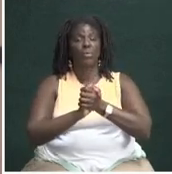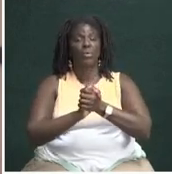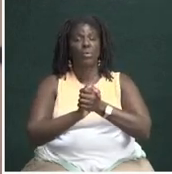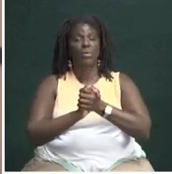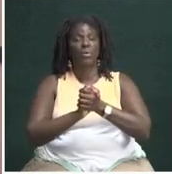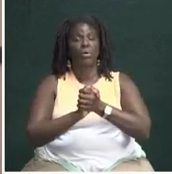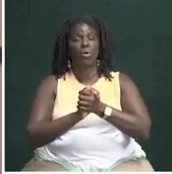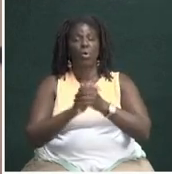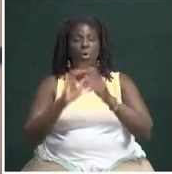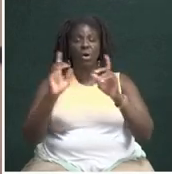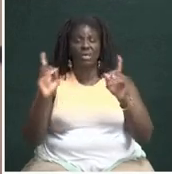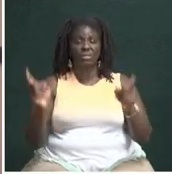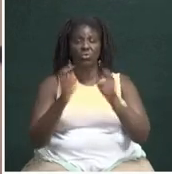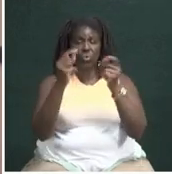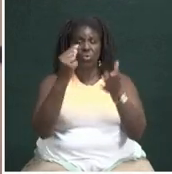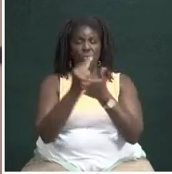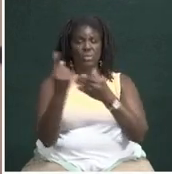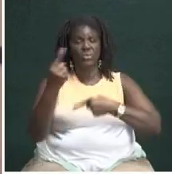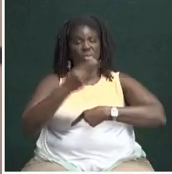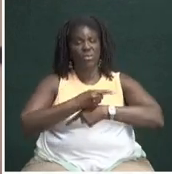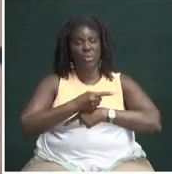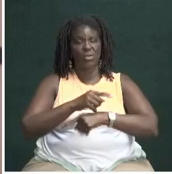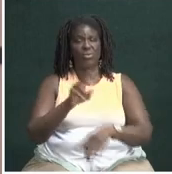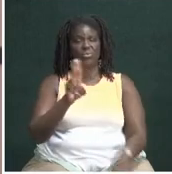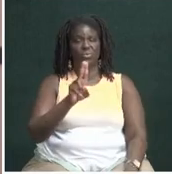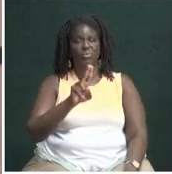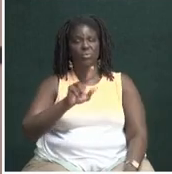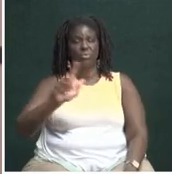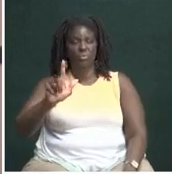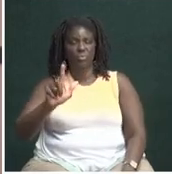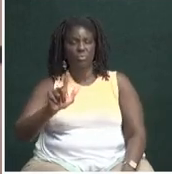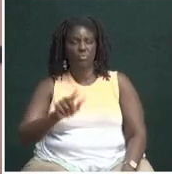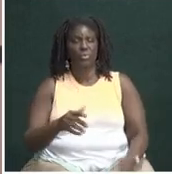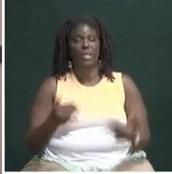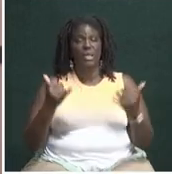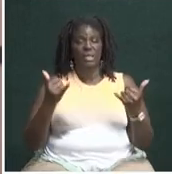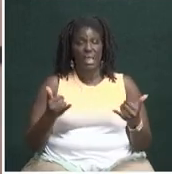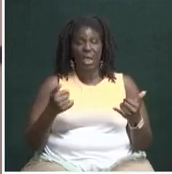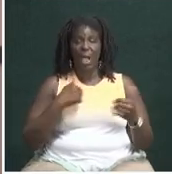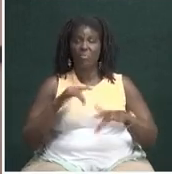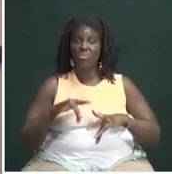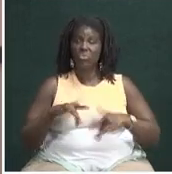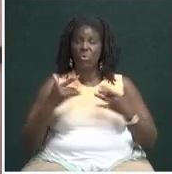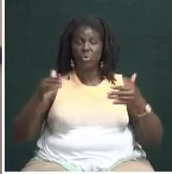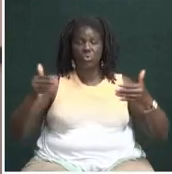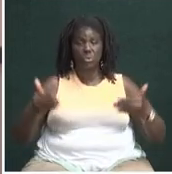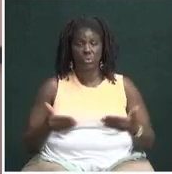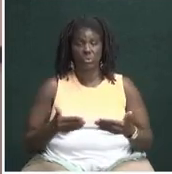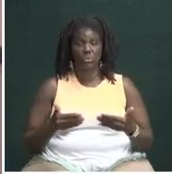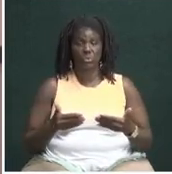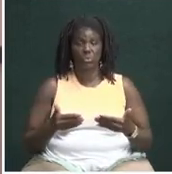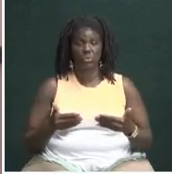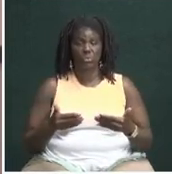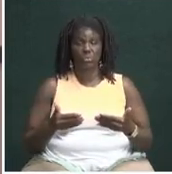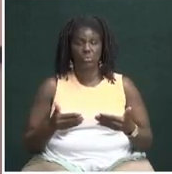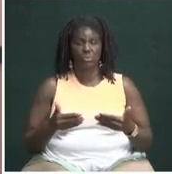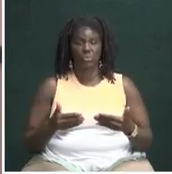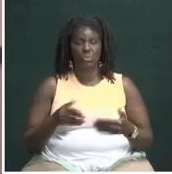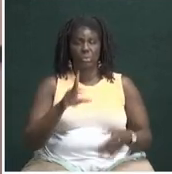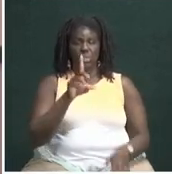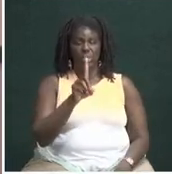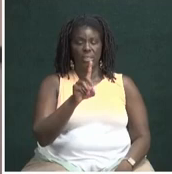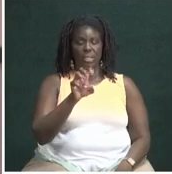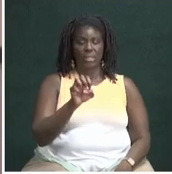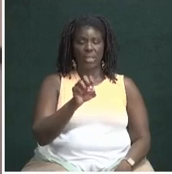your commencement day, from the University of La Verne. Now I am delighted to introduce to you Deborah